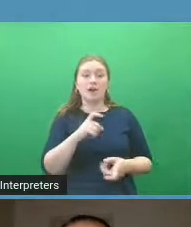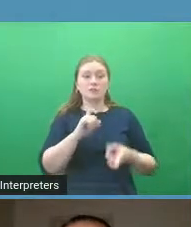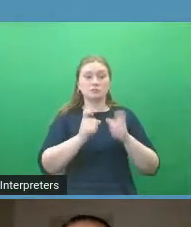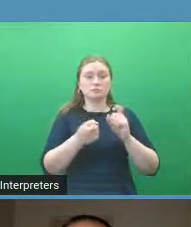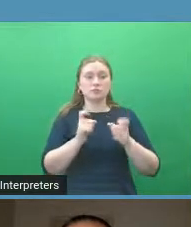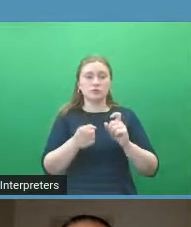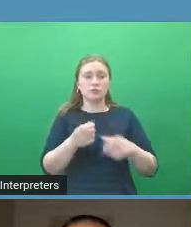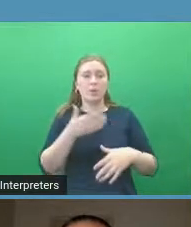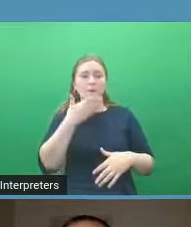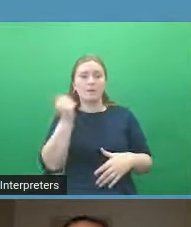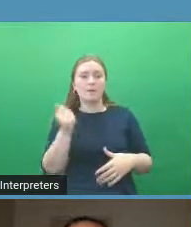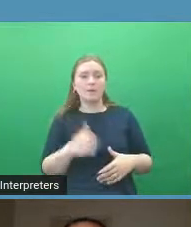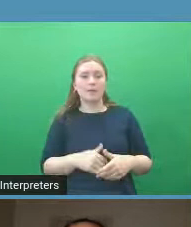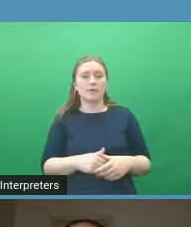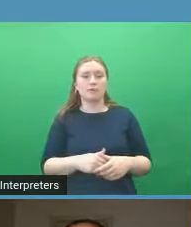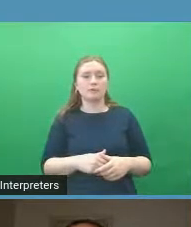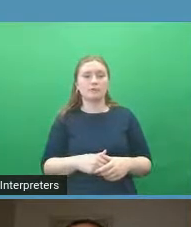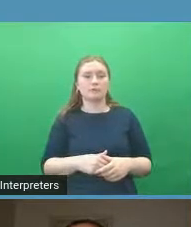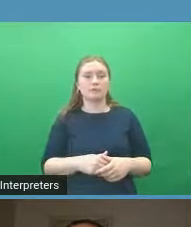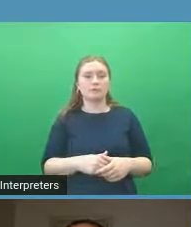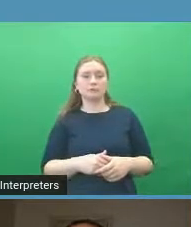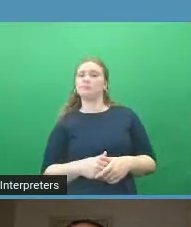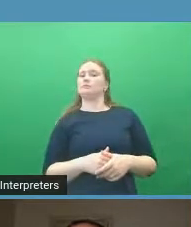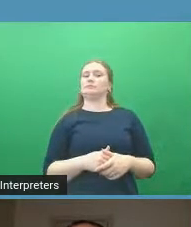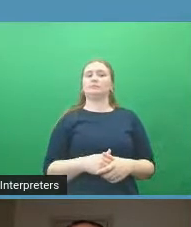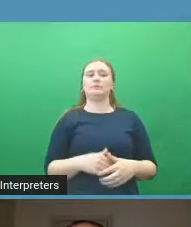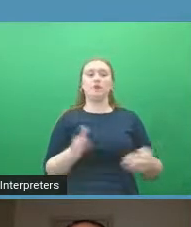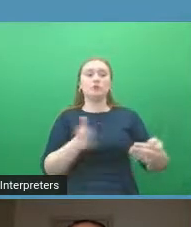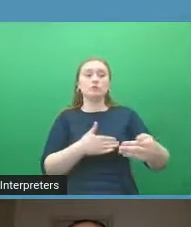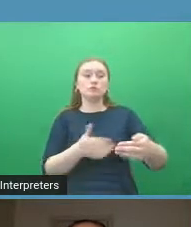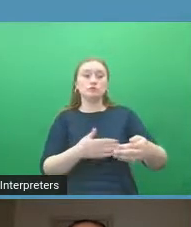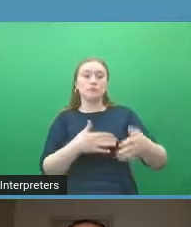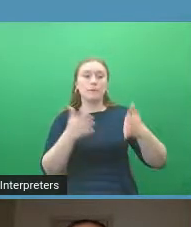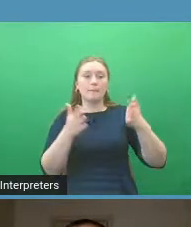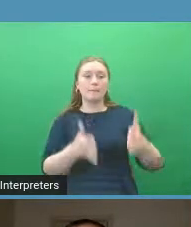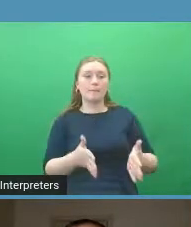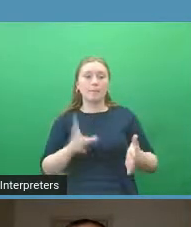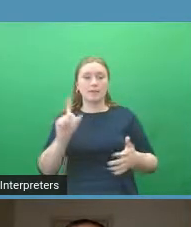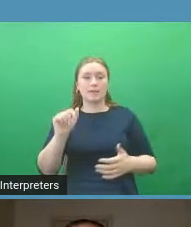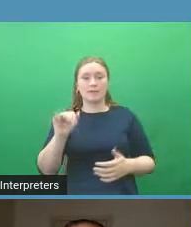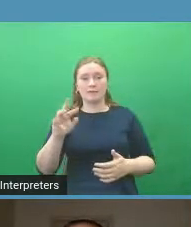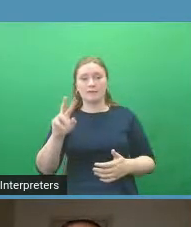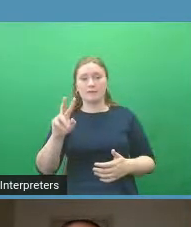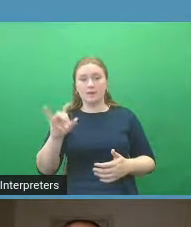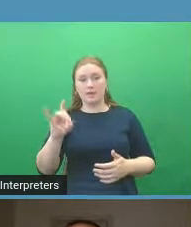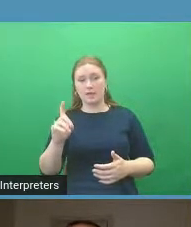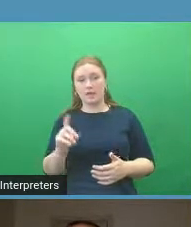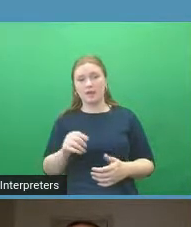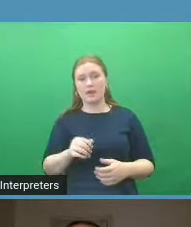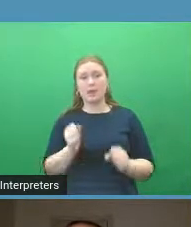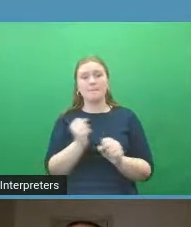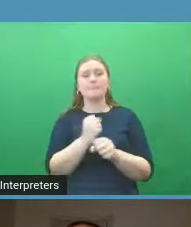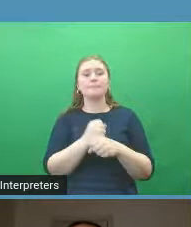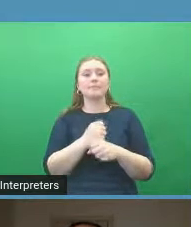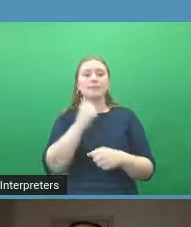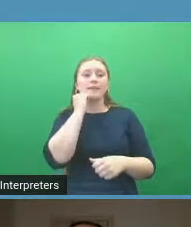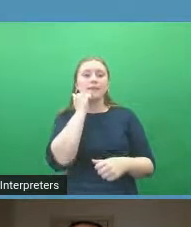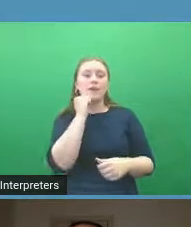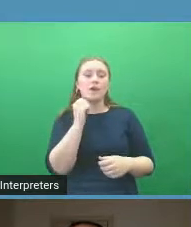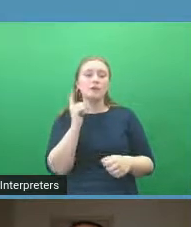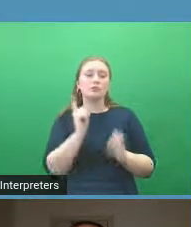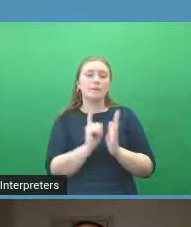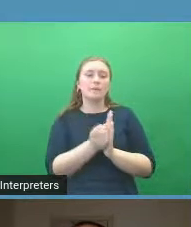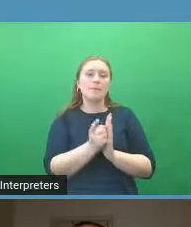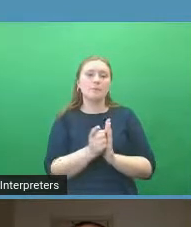and magician, David, I included a clip that states, "Make every moment magical," which encourages you to have some cool objects